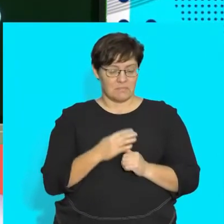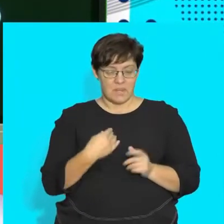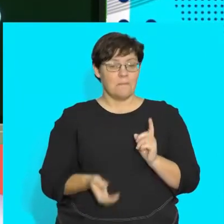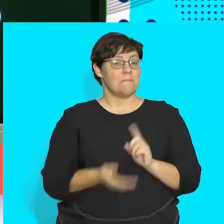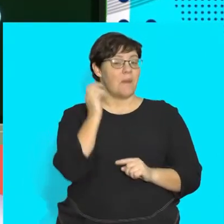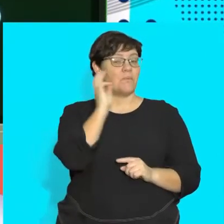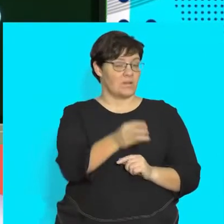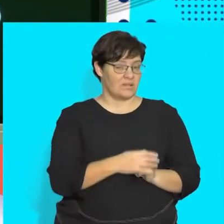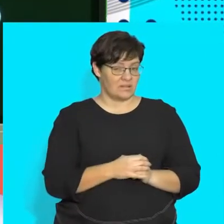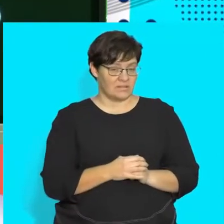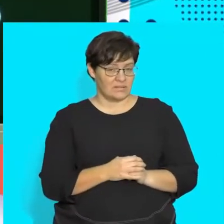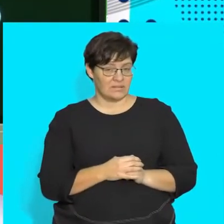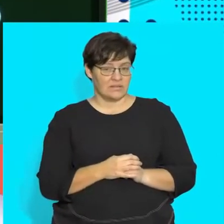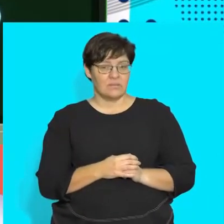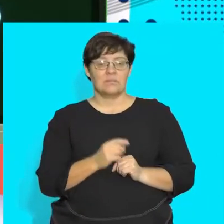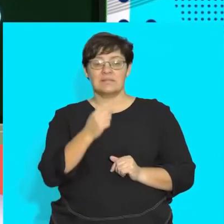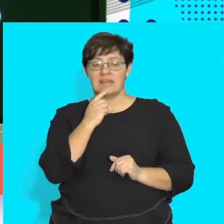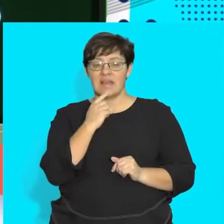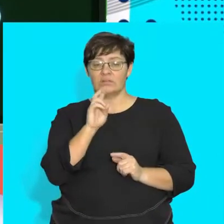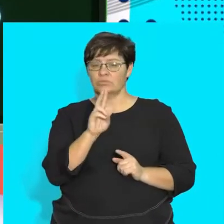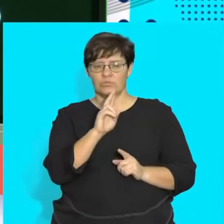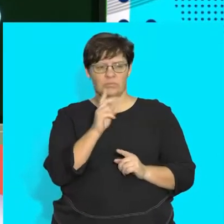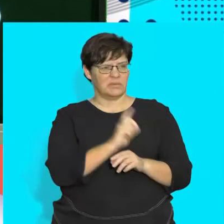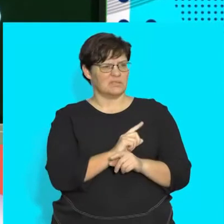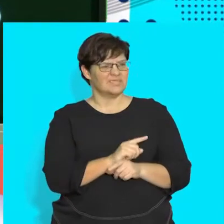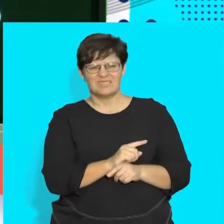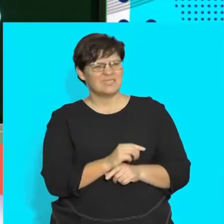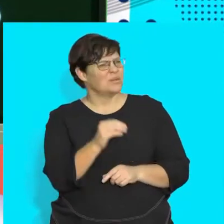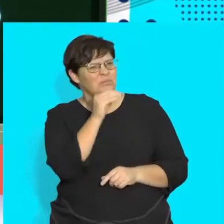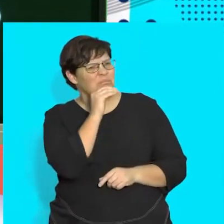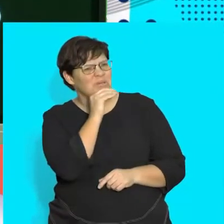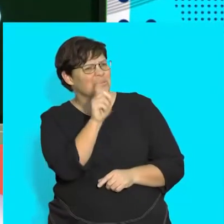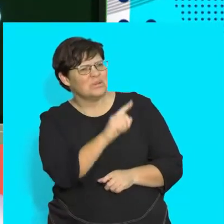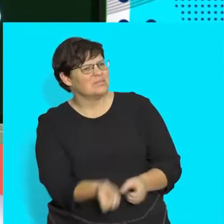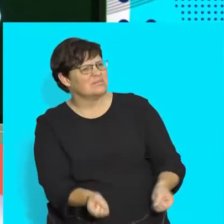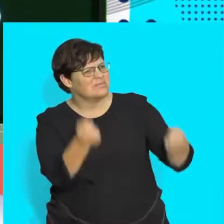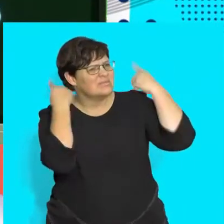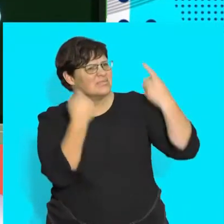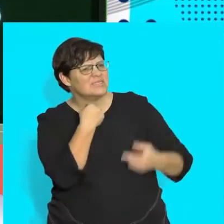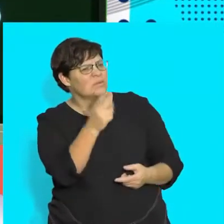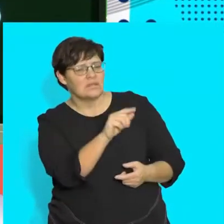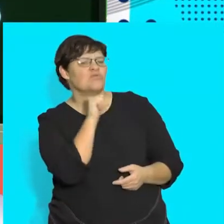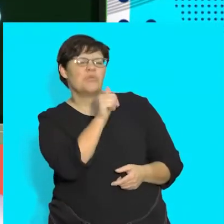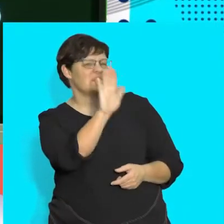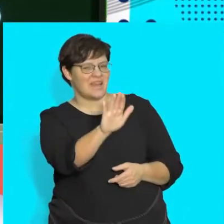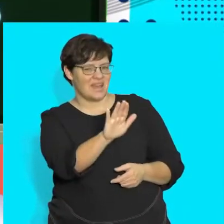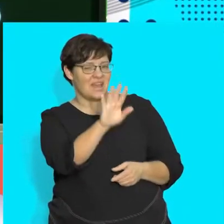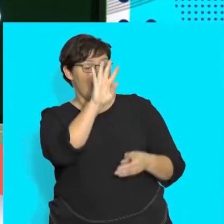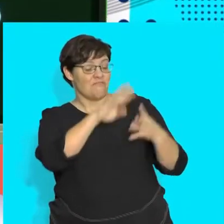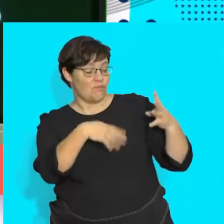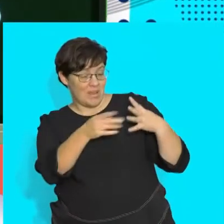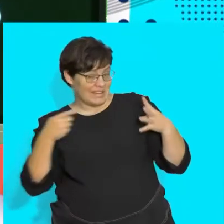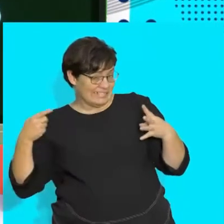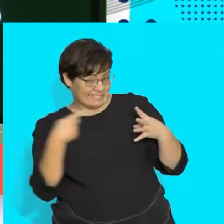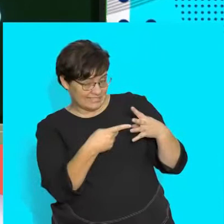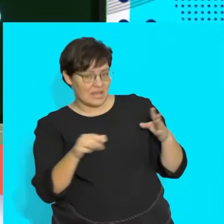if what I say in the next 2 minutes doesn't make sense, it doesn't matter. I'm going to get to the formula, and that formula is the important